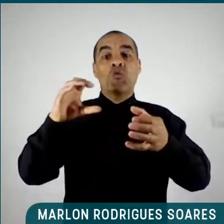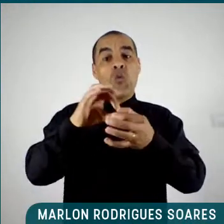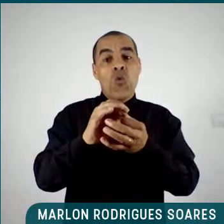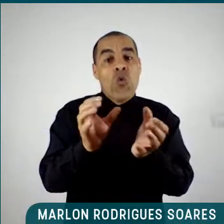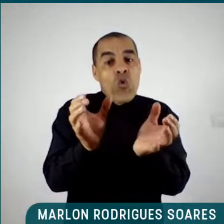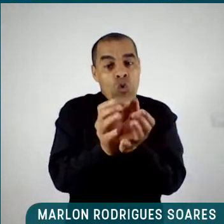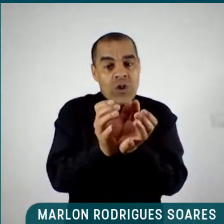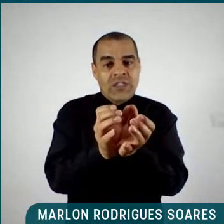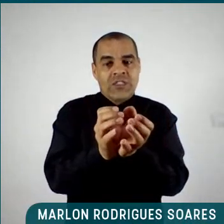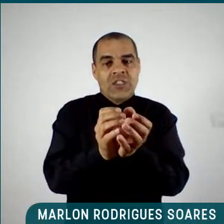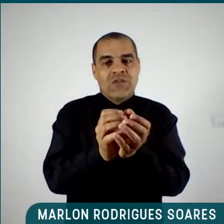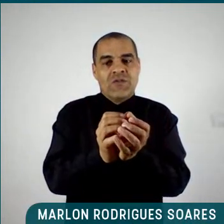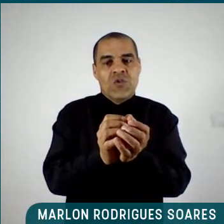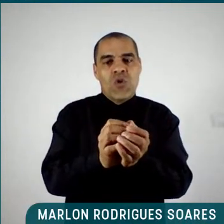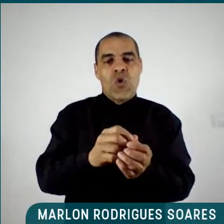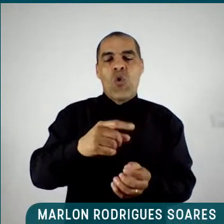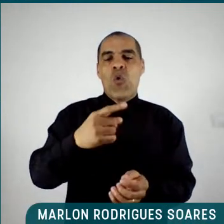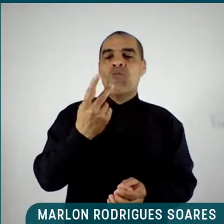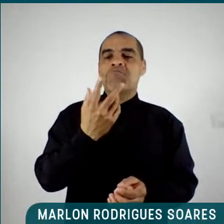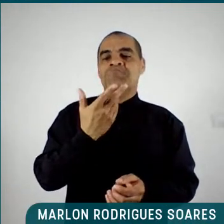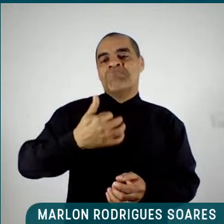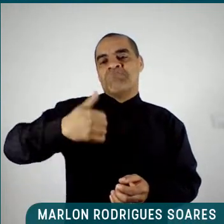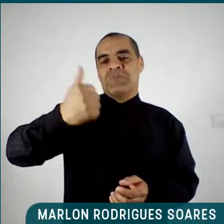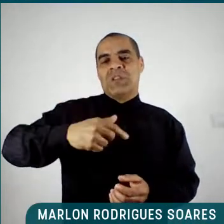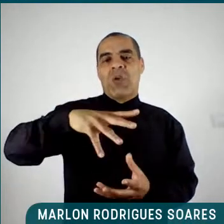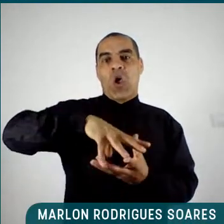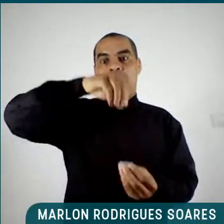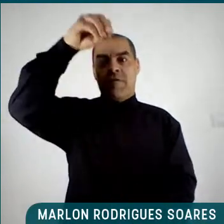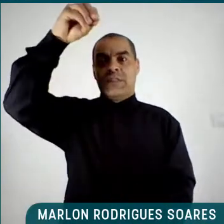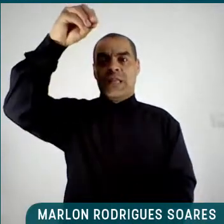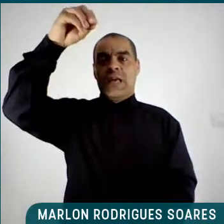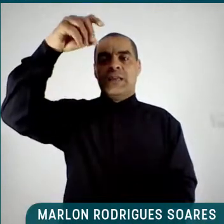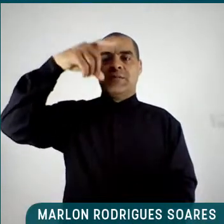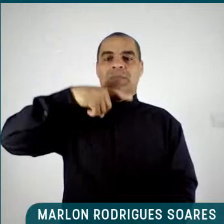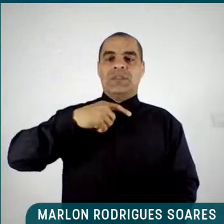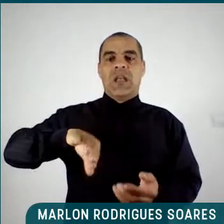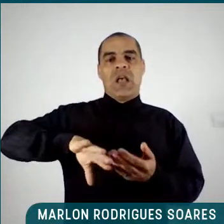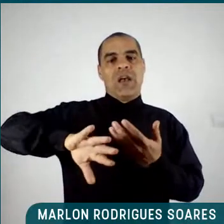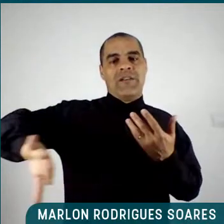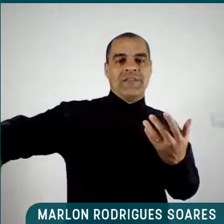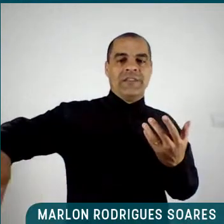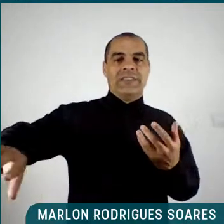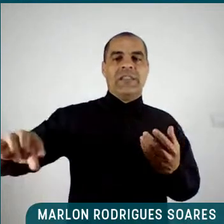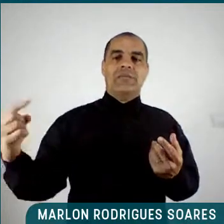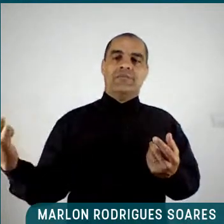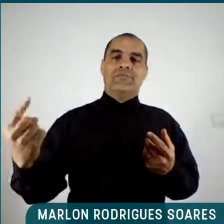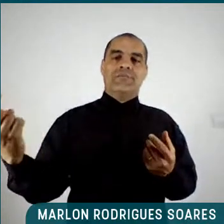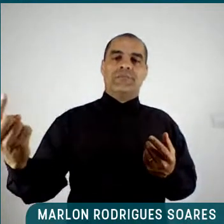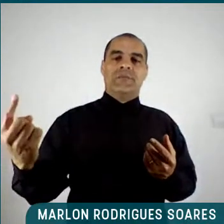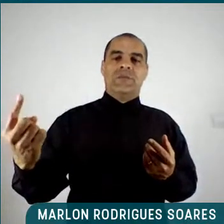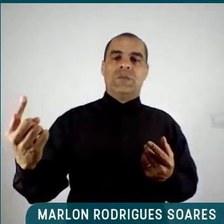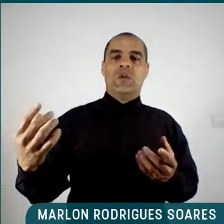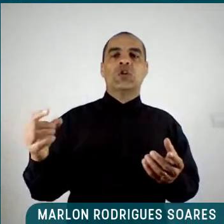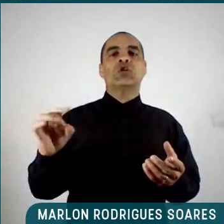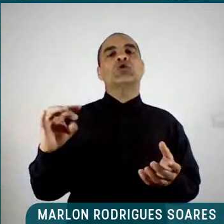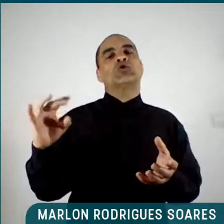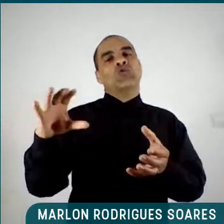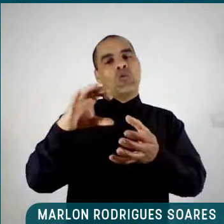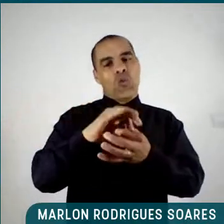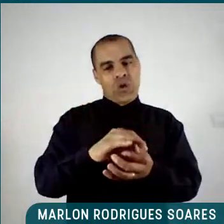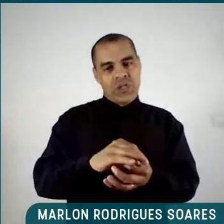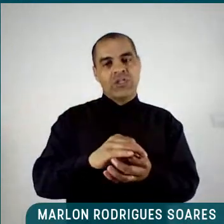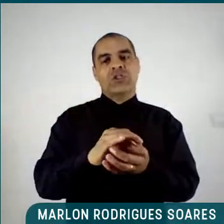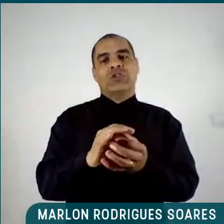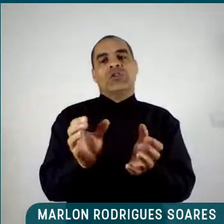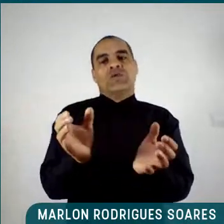primeiro is fantasma que nós isolated. devemos se afastar The é first de que ghost essas that we have realidades são to solitárias. Elas são coletivas e demystify igualitárias